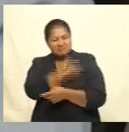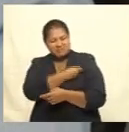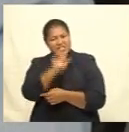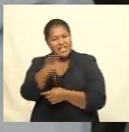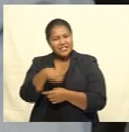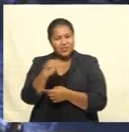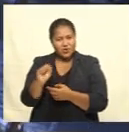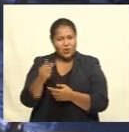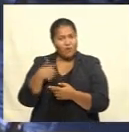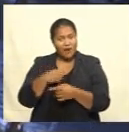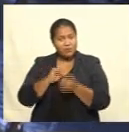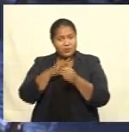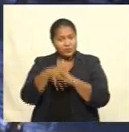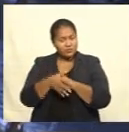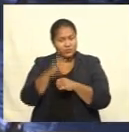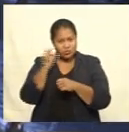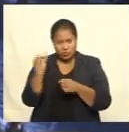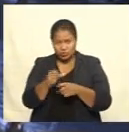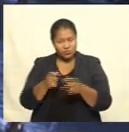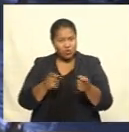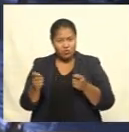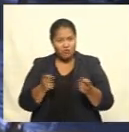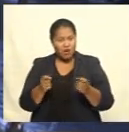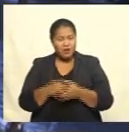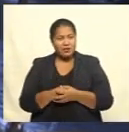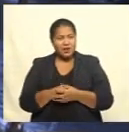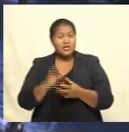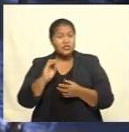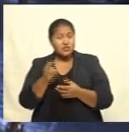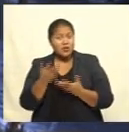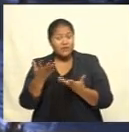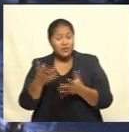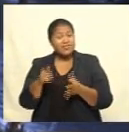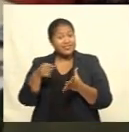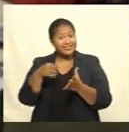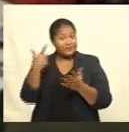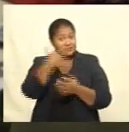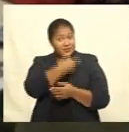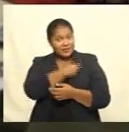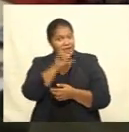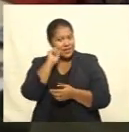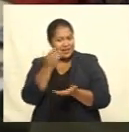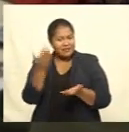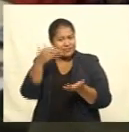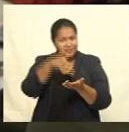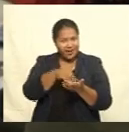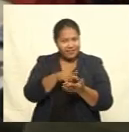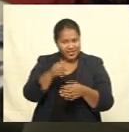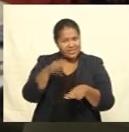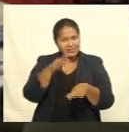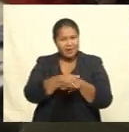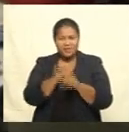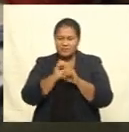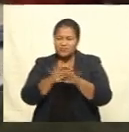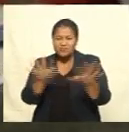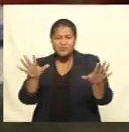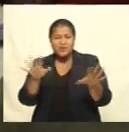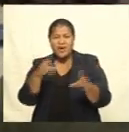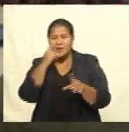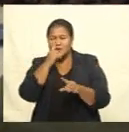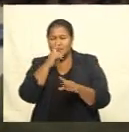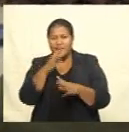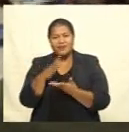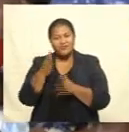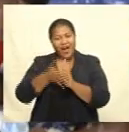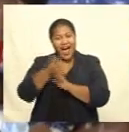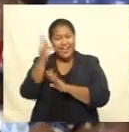such a long time. The latest batch of the AstraZeneca vaccine that arrived earlier this month is being administered to targeted high-risk groups.